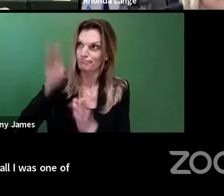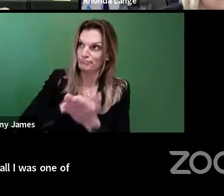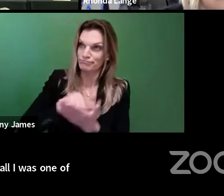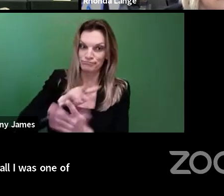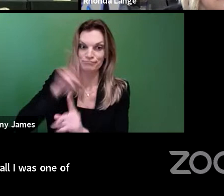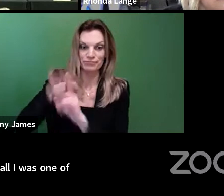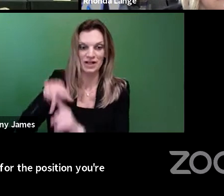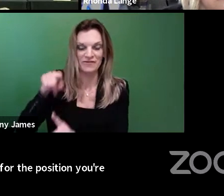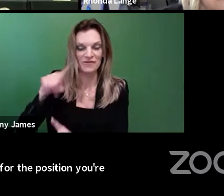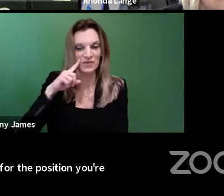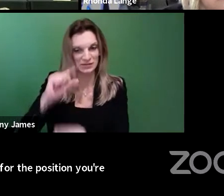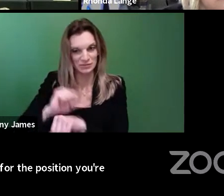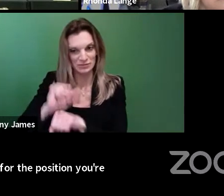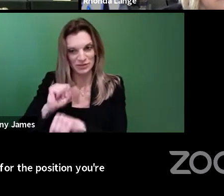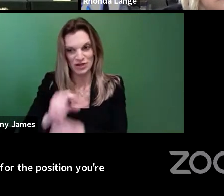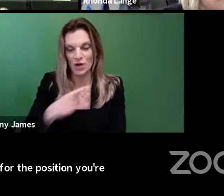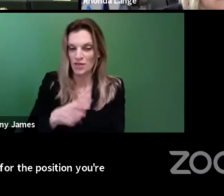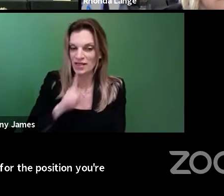very envious of you.